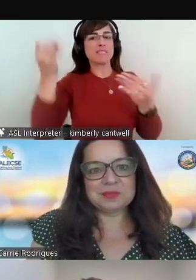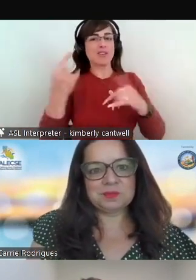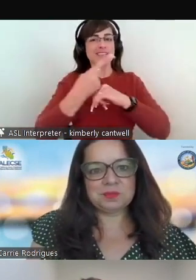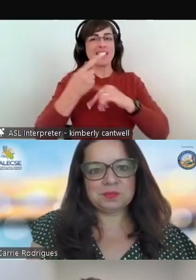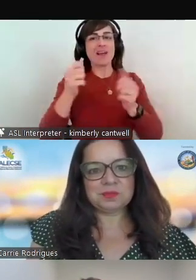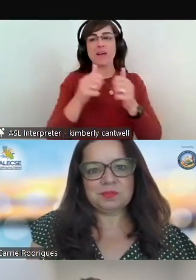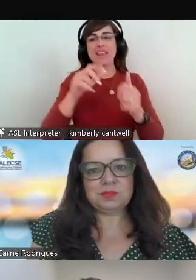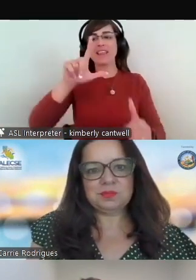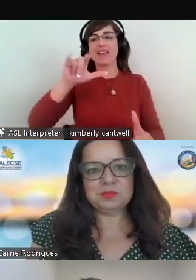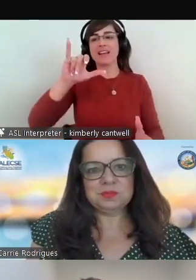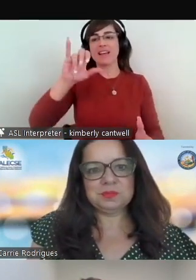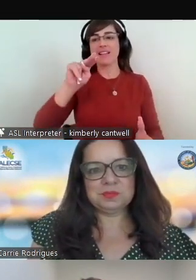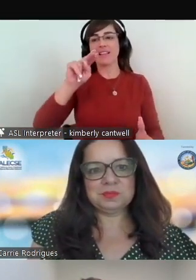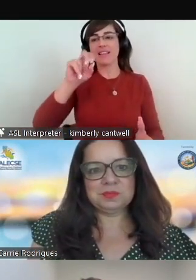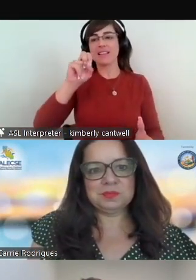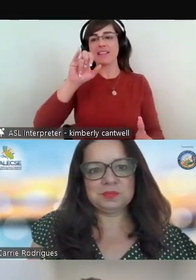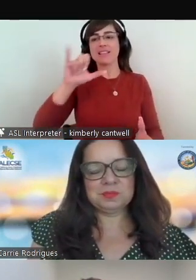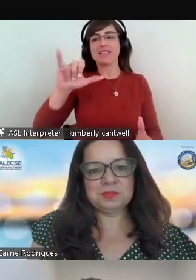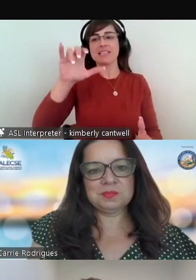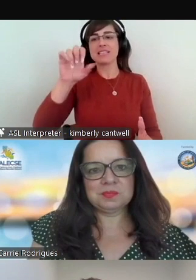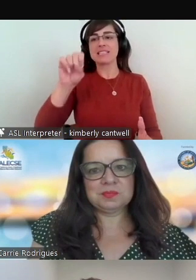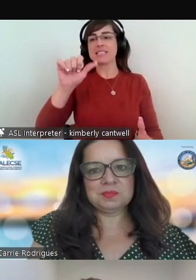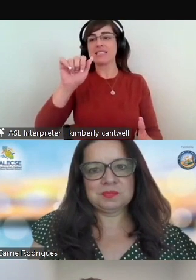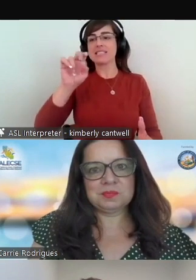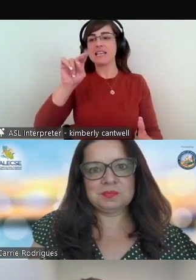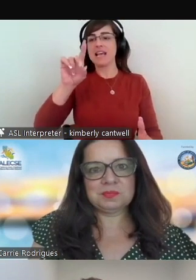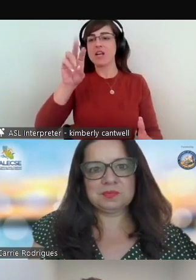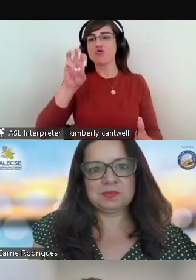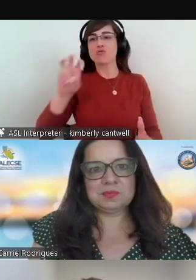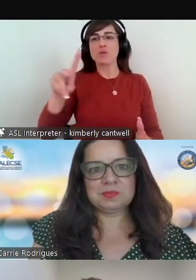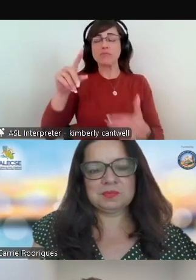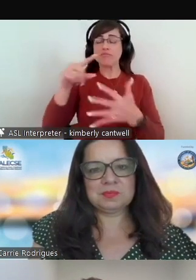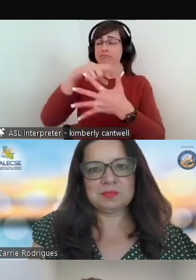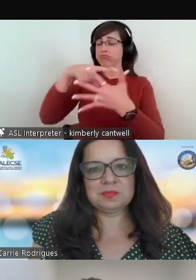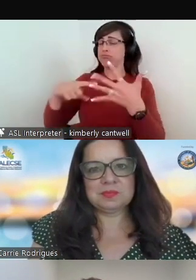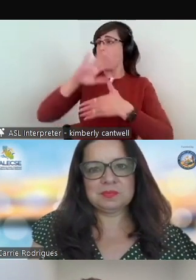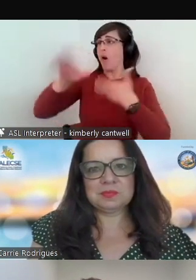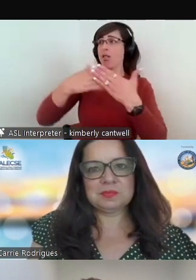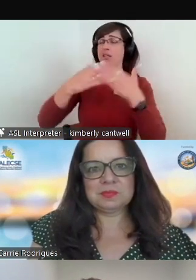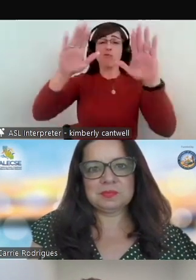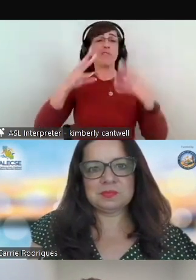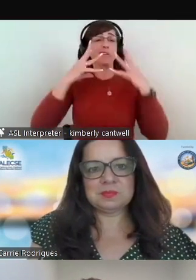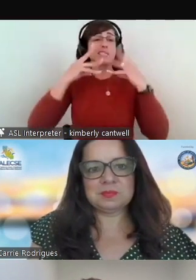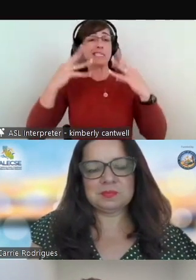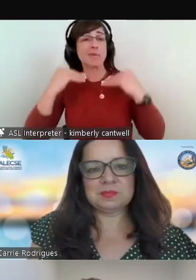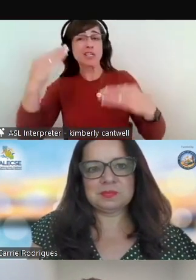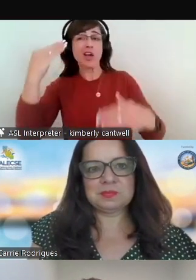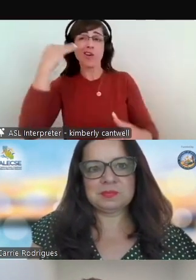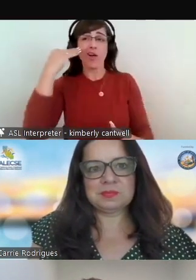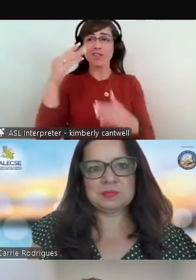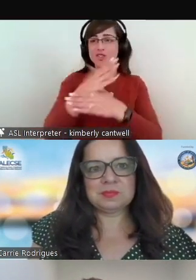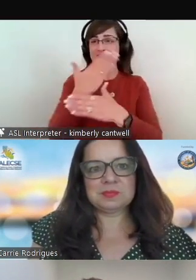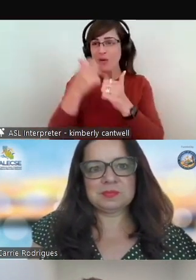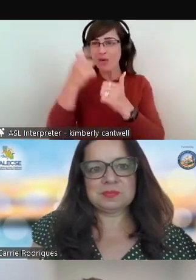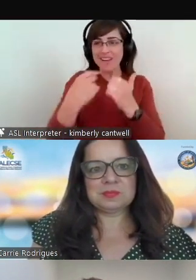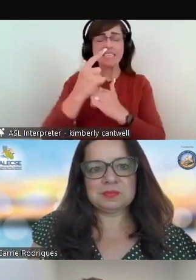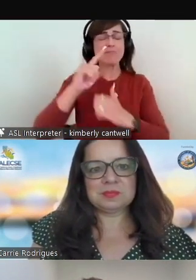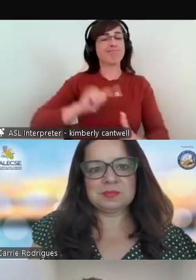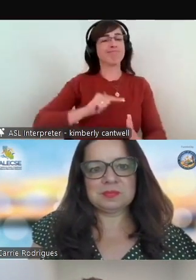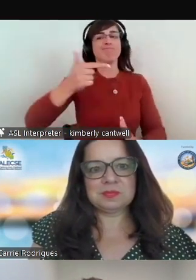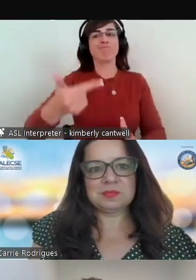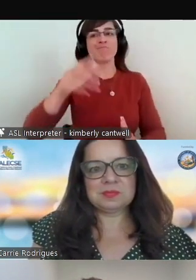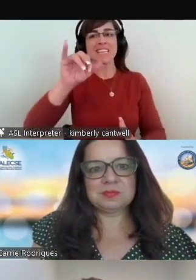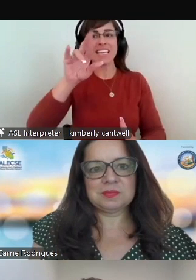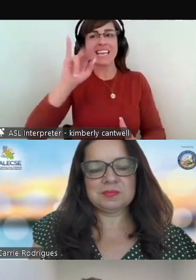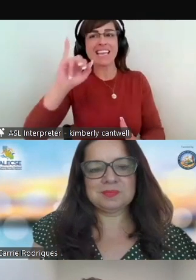with Lindsay Sandru. They both have really excellent experience and knowledge to share with you, and I'm so happy to turn it over to